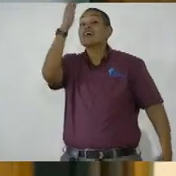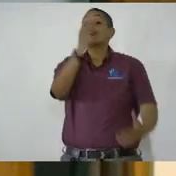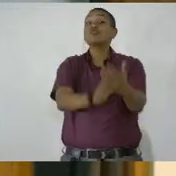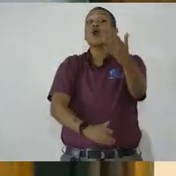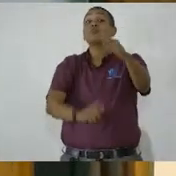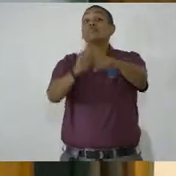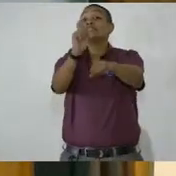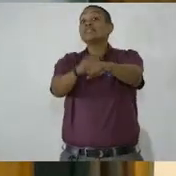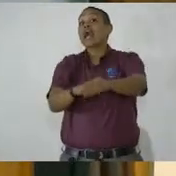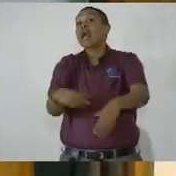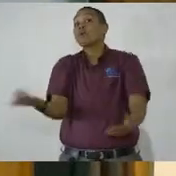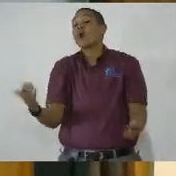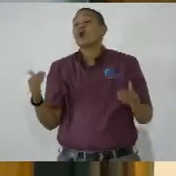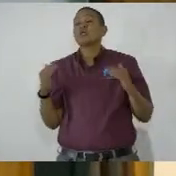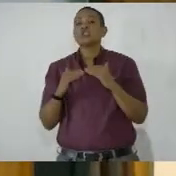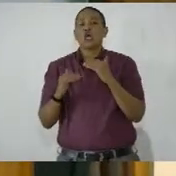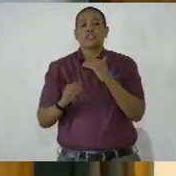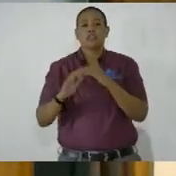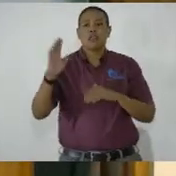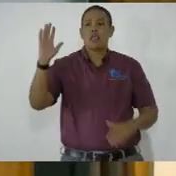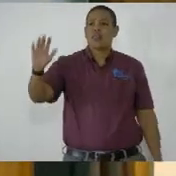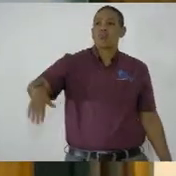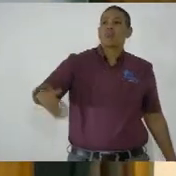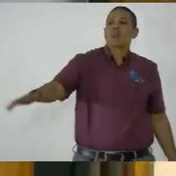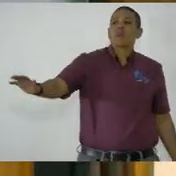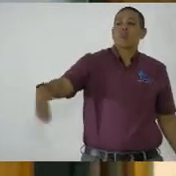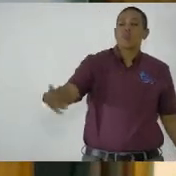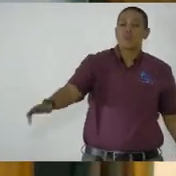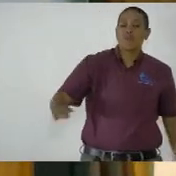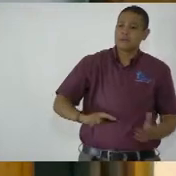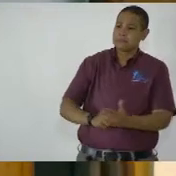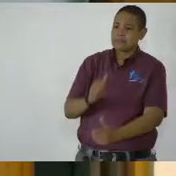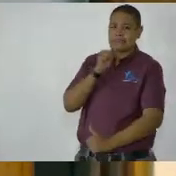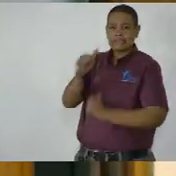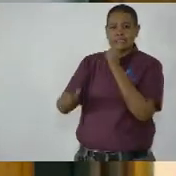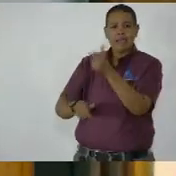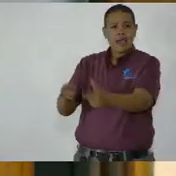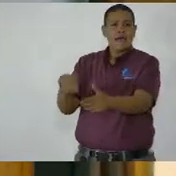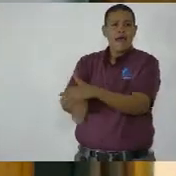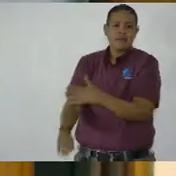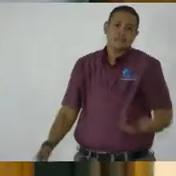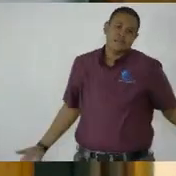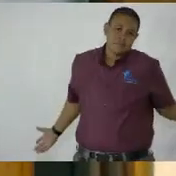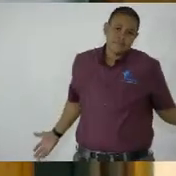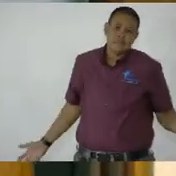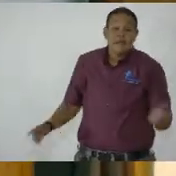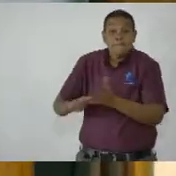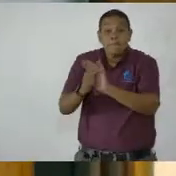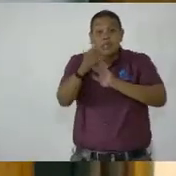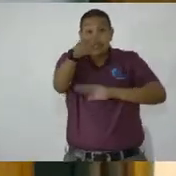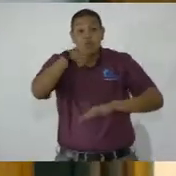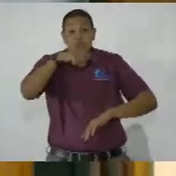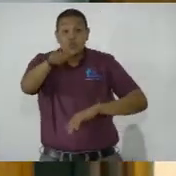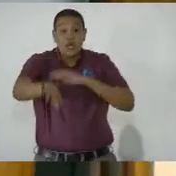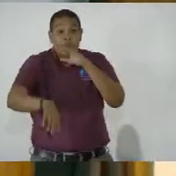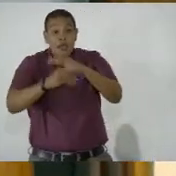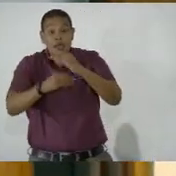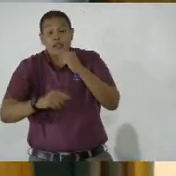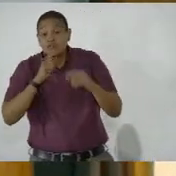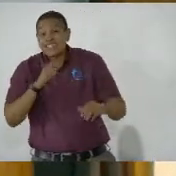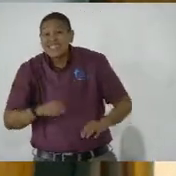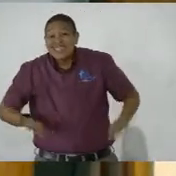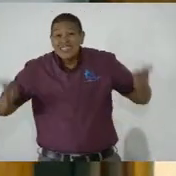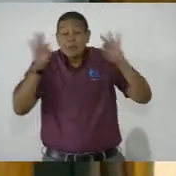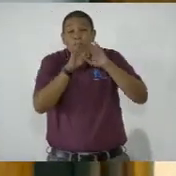cases, justice delayed is justice denied. To this end, we continue to make significant contributions